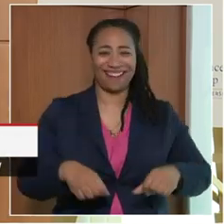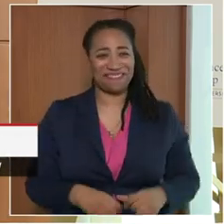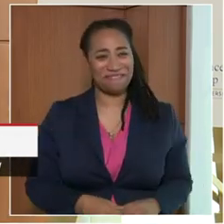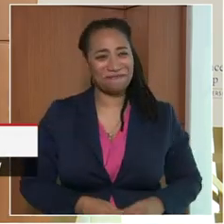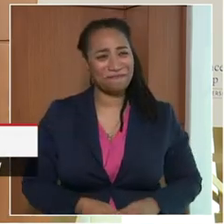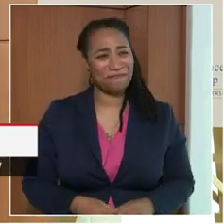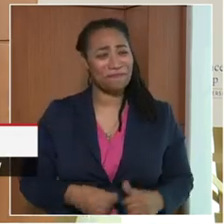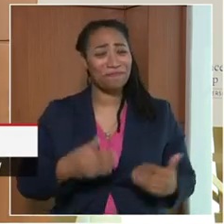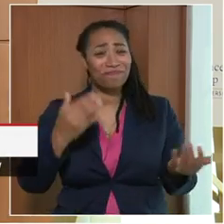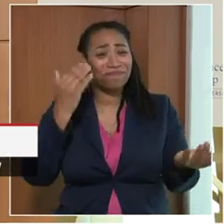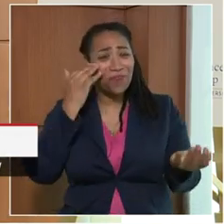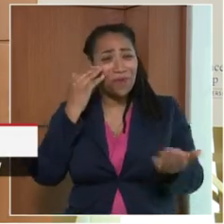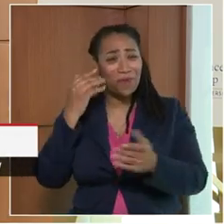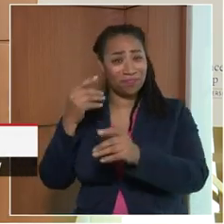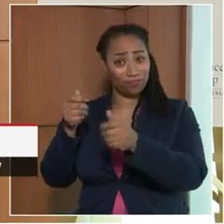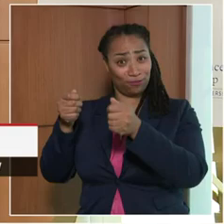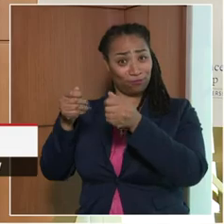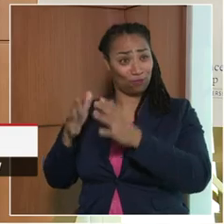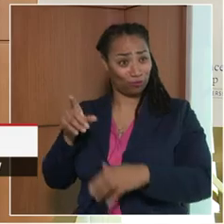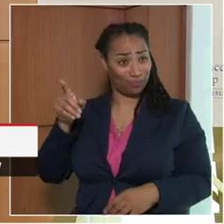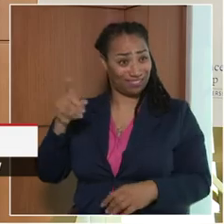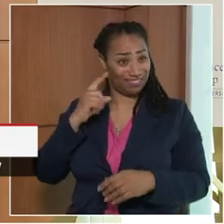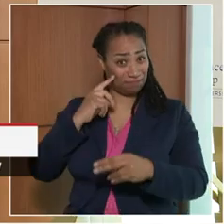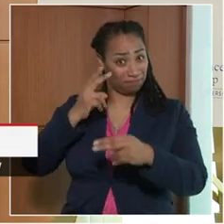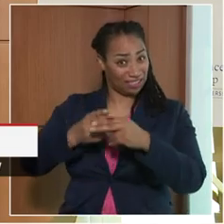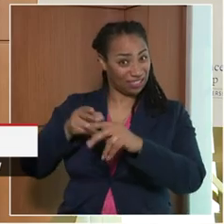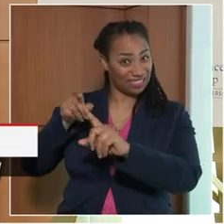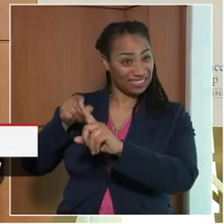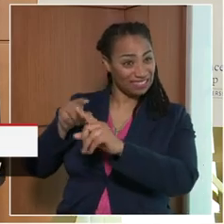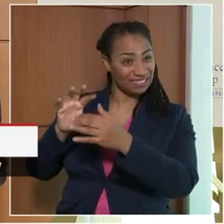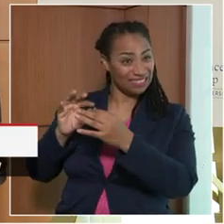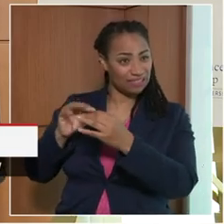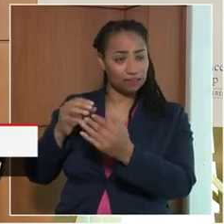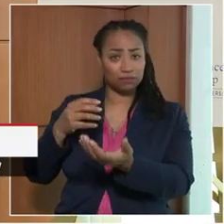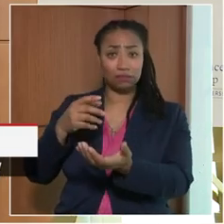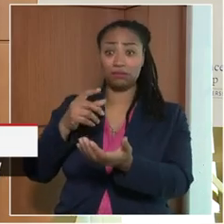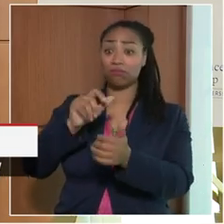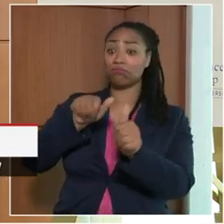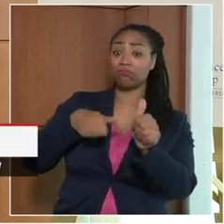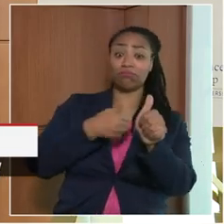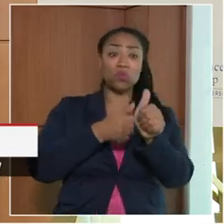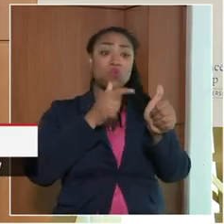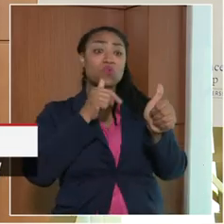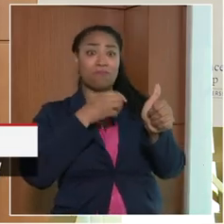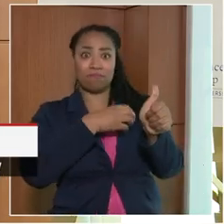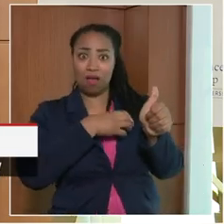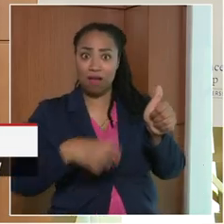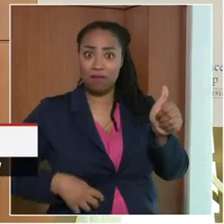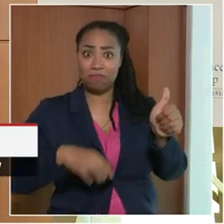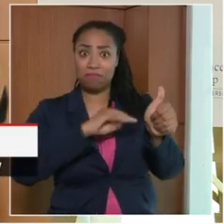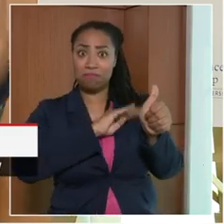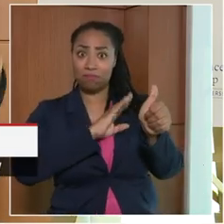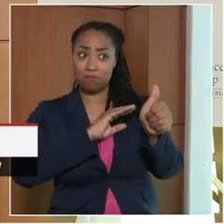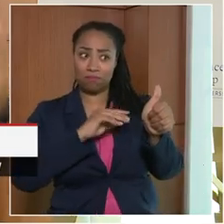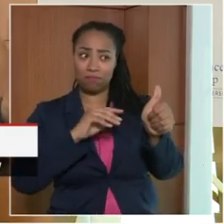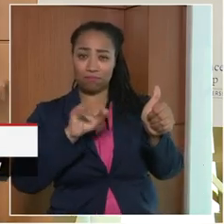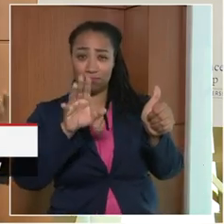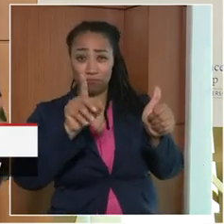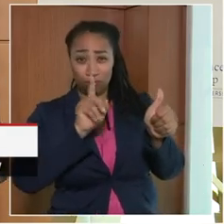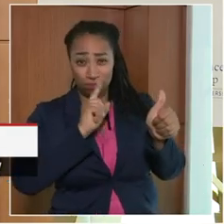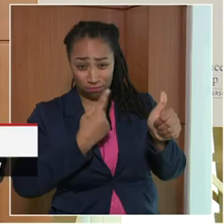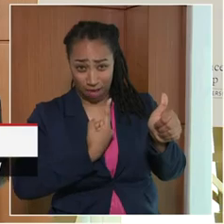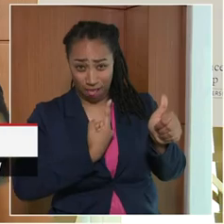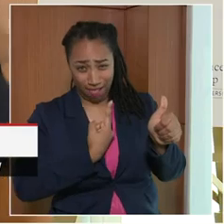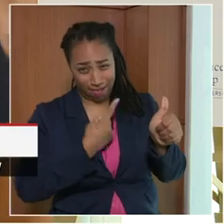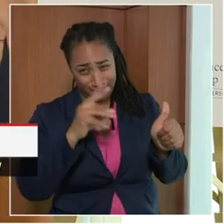their success. And I always tell them, it wasn't me, it was you. Because my job